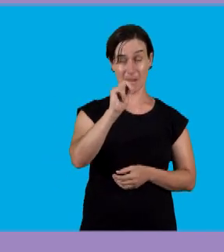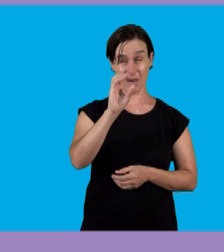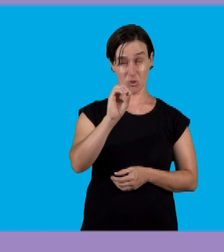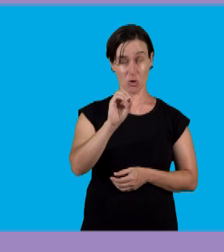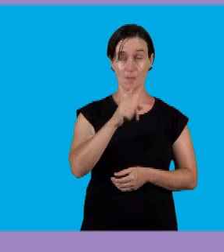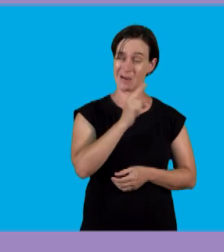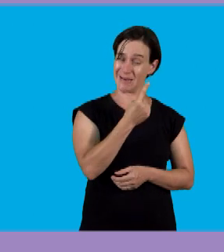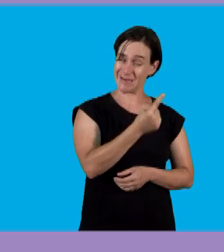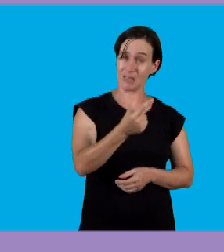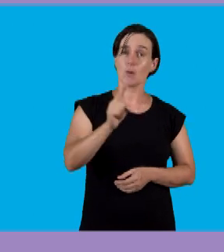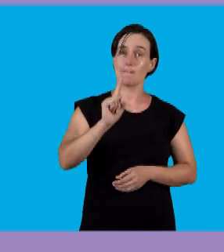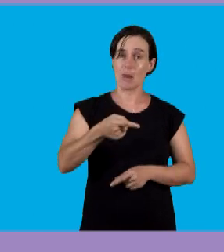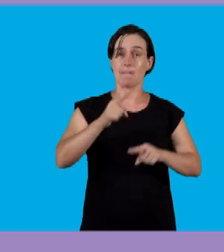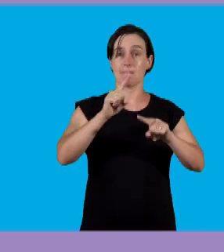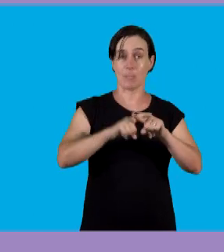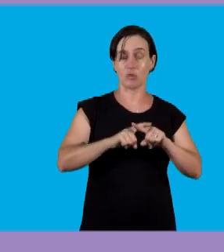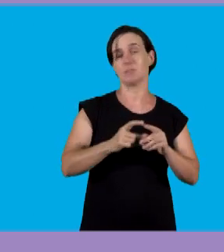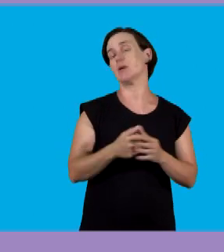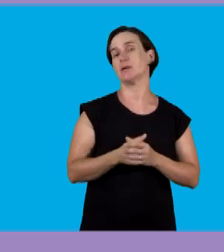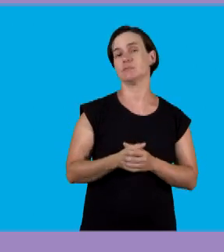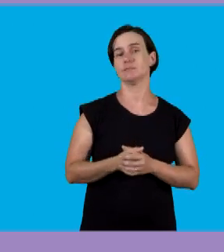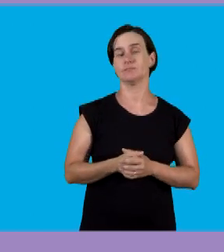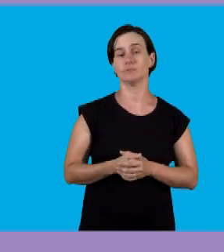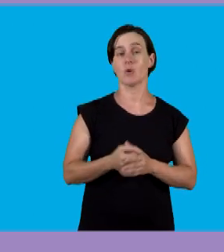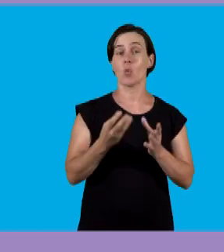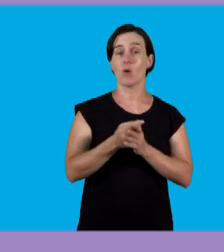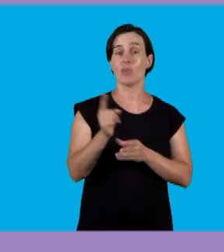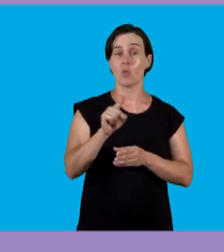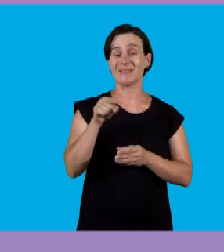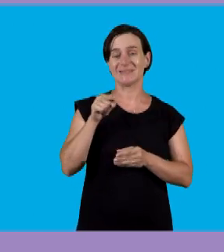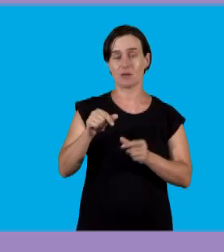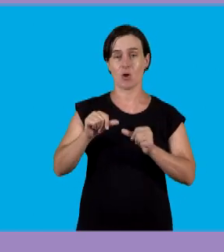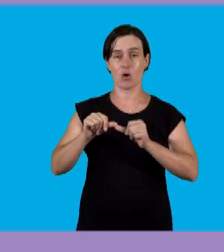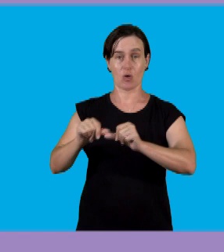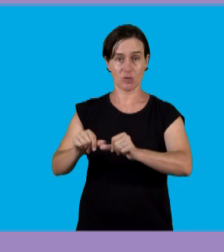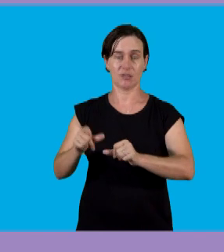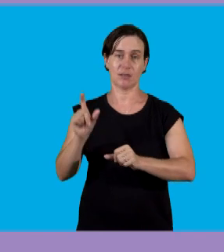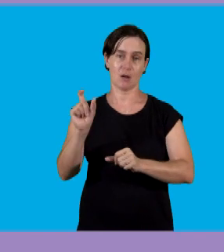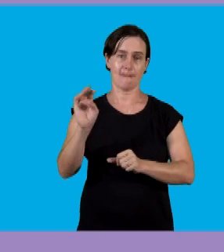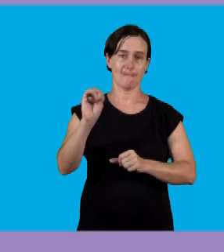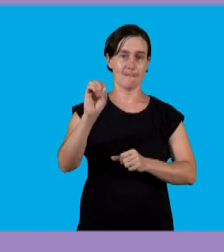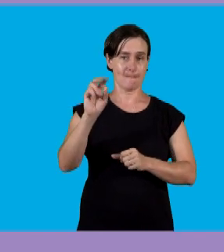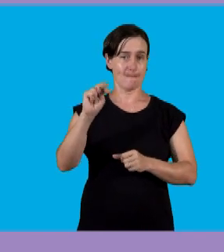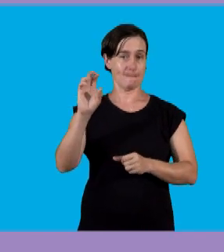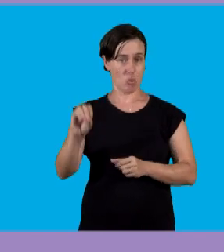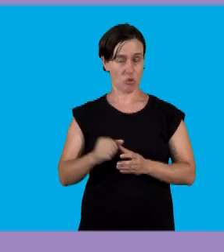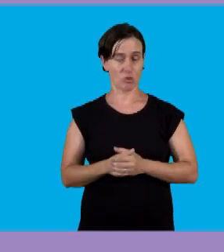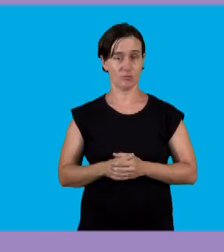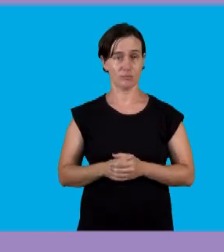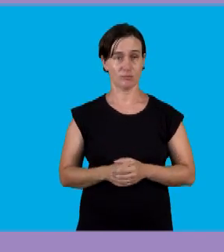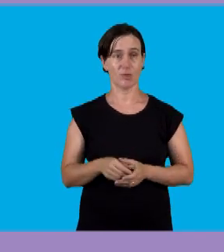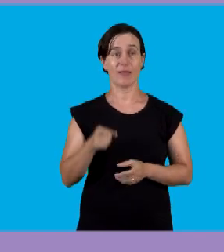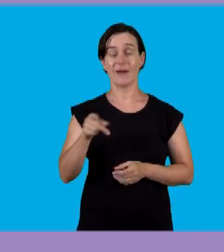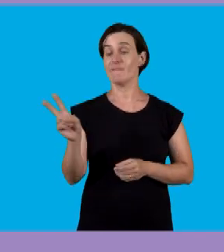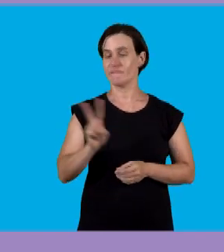very important. Each term of the binomial has to multiply with that constant monomial. And then we're